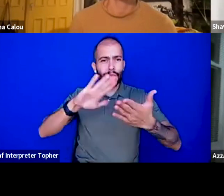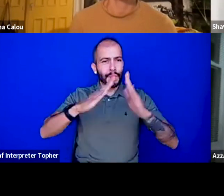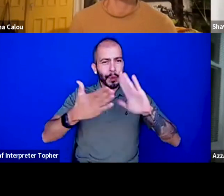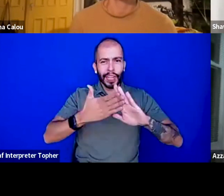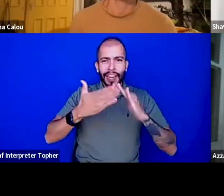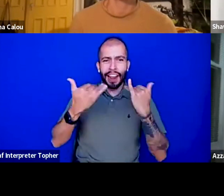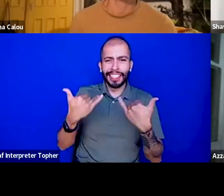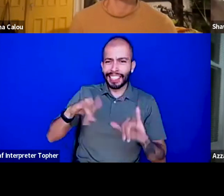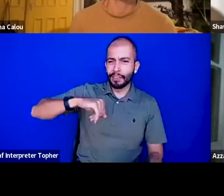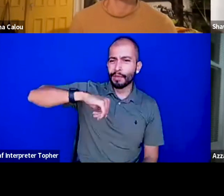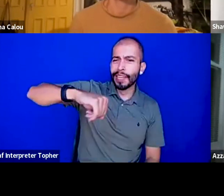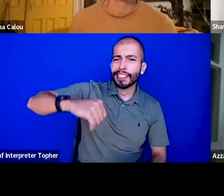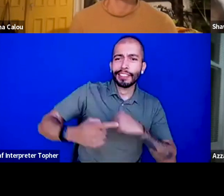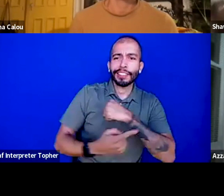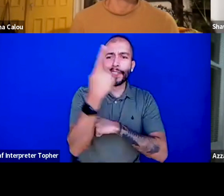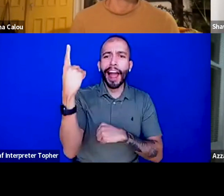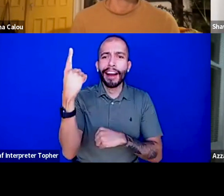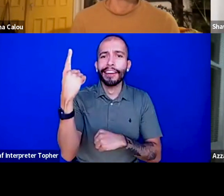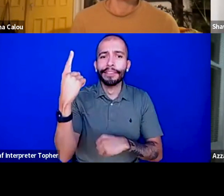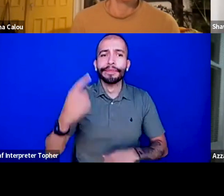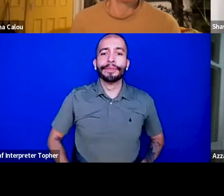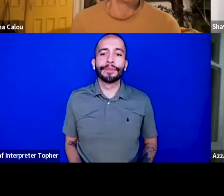Hey, this is TL.